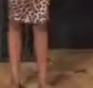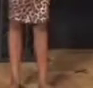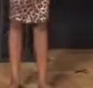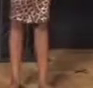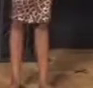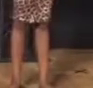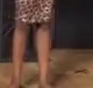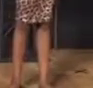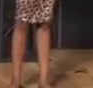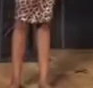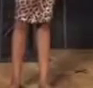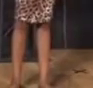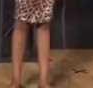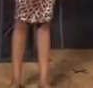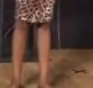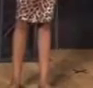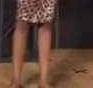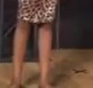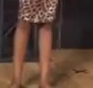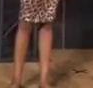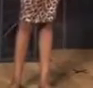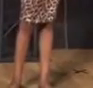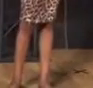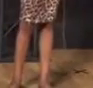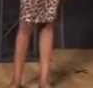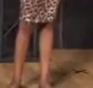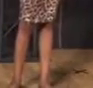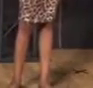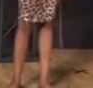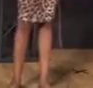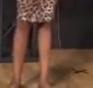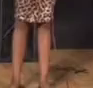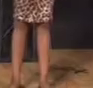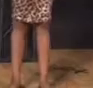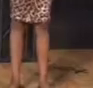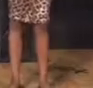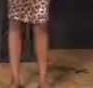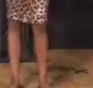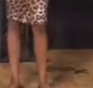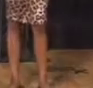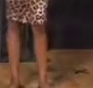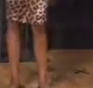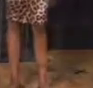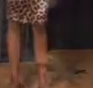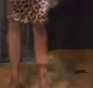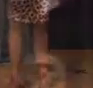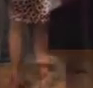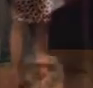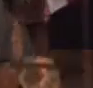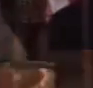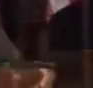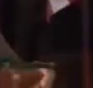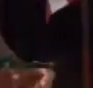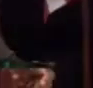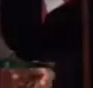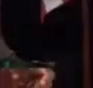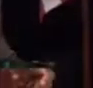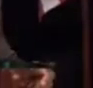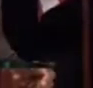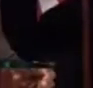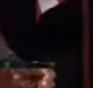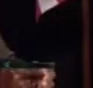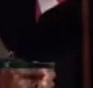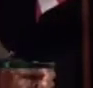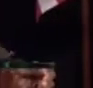All my life, you have been faithful. God has been faithful. I don't deserve the least of his favor. All